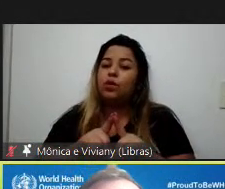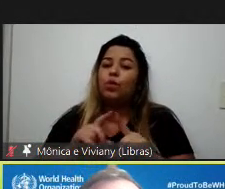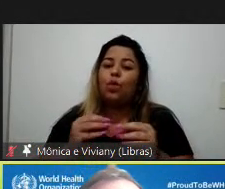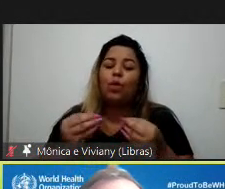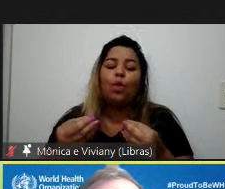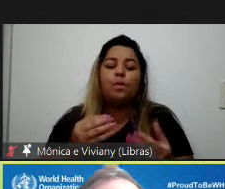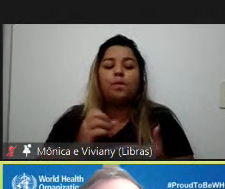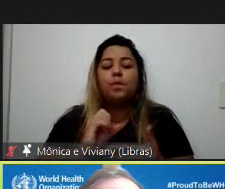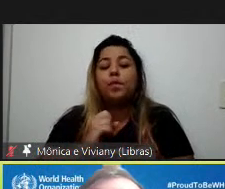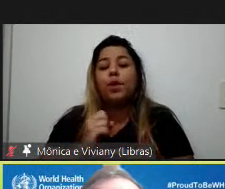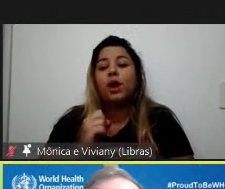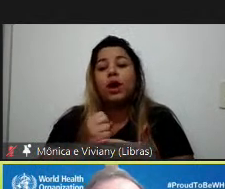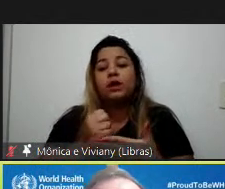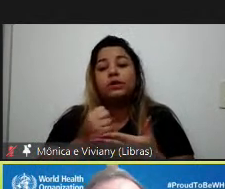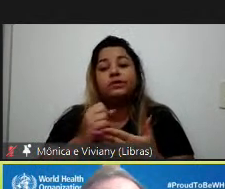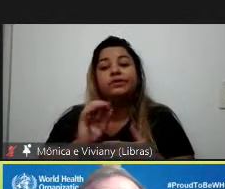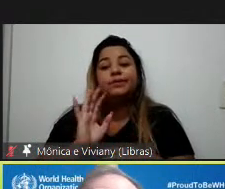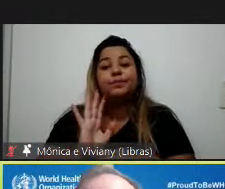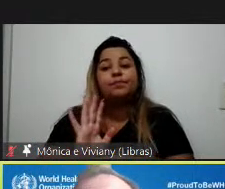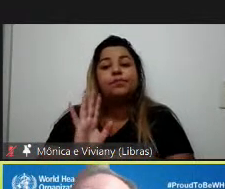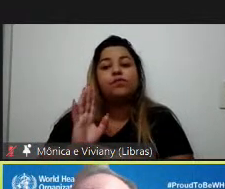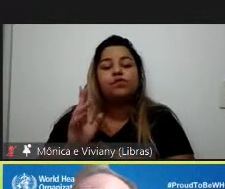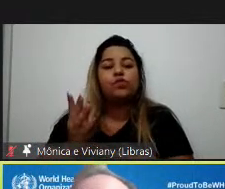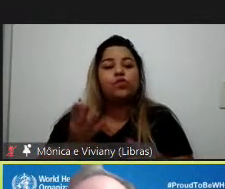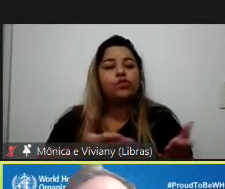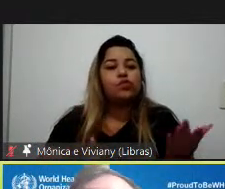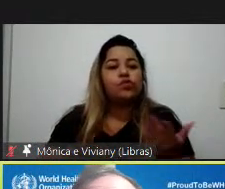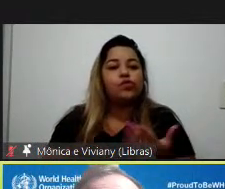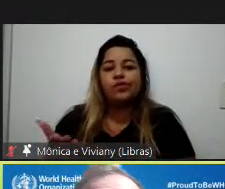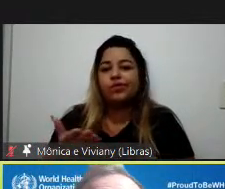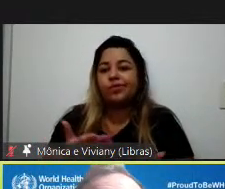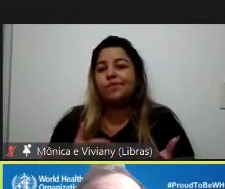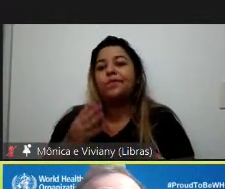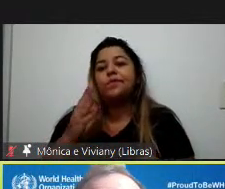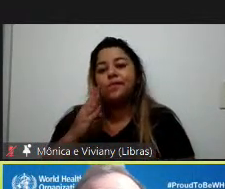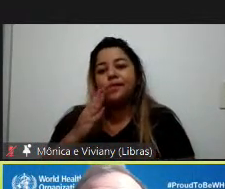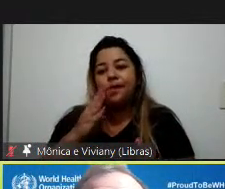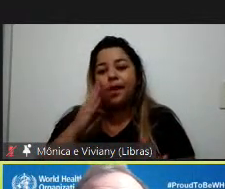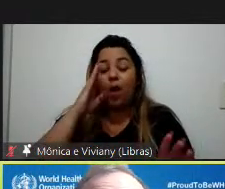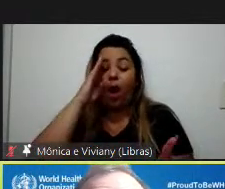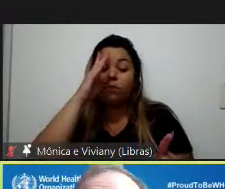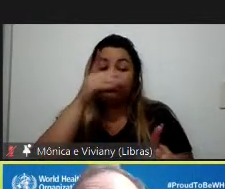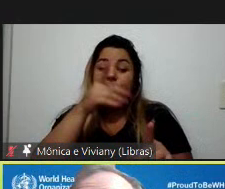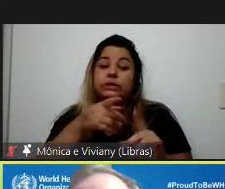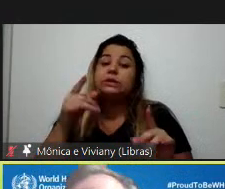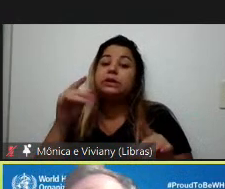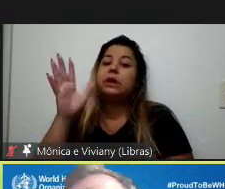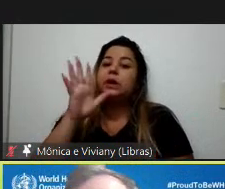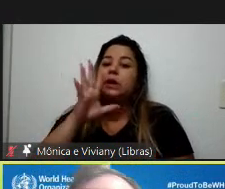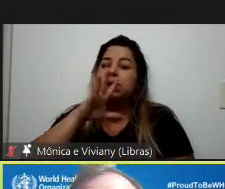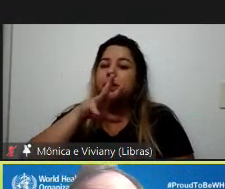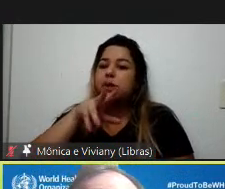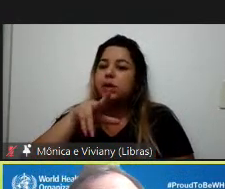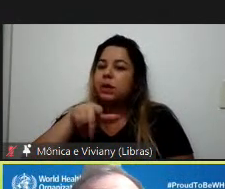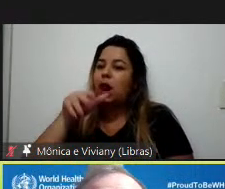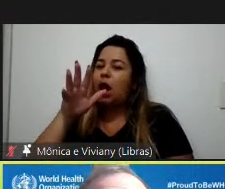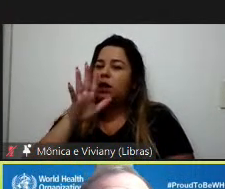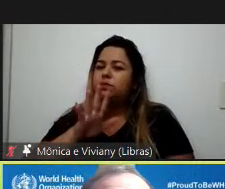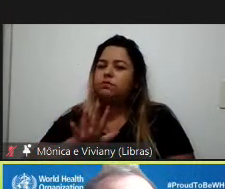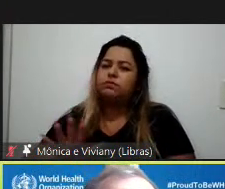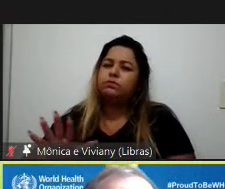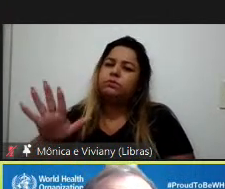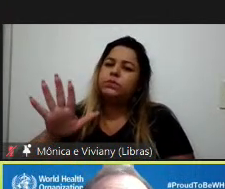global nutrition target, and which stage of the primary healthcare function they